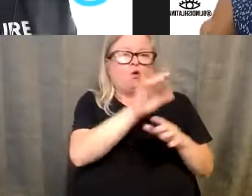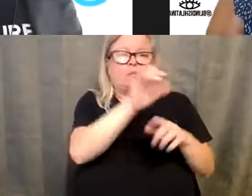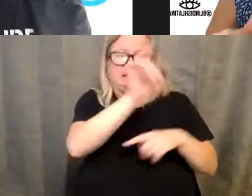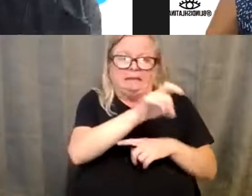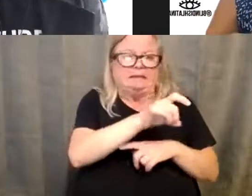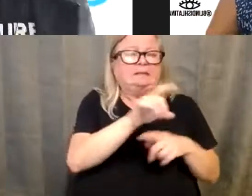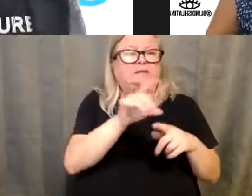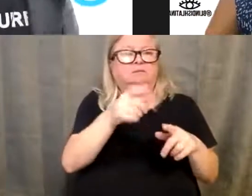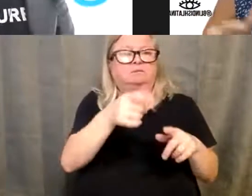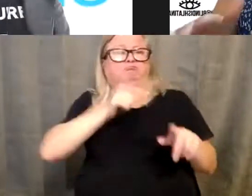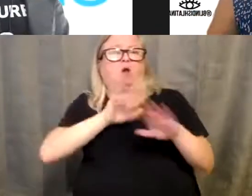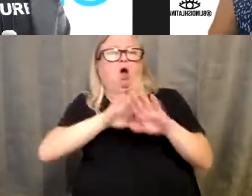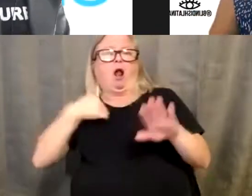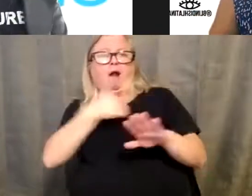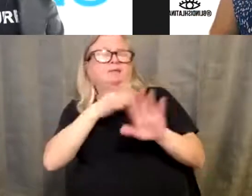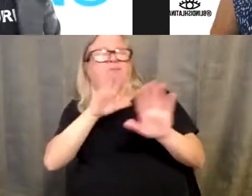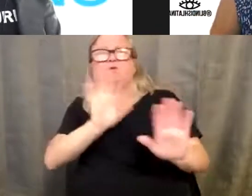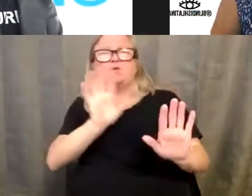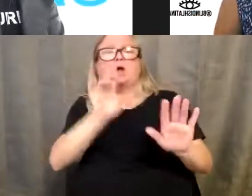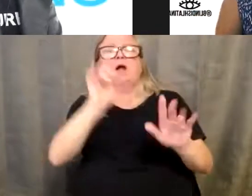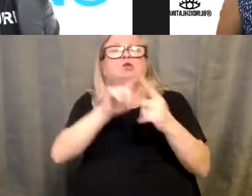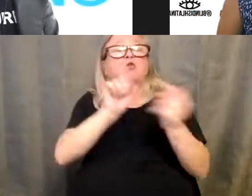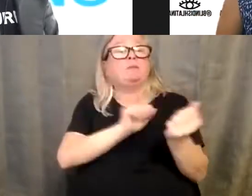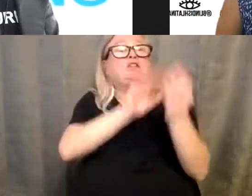this needs to be addressed too.